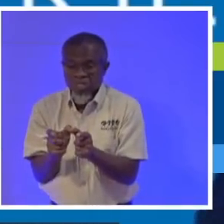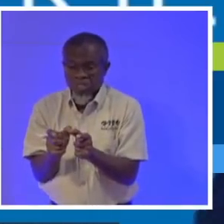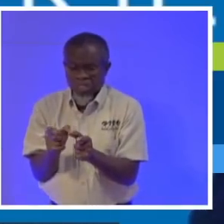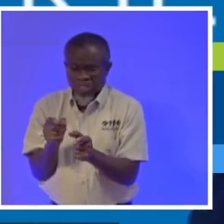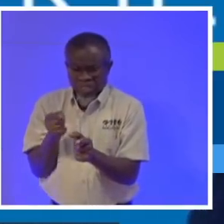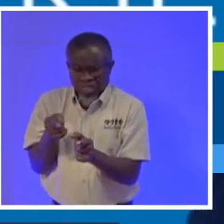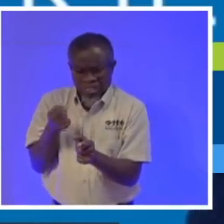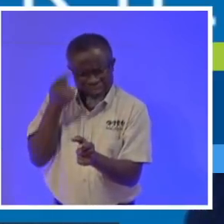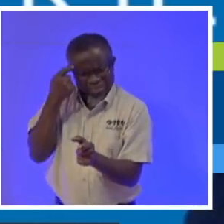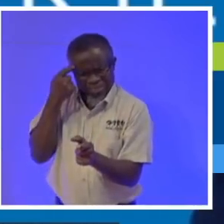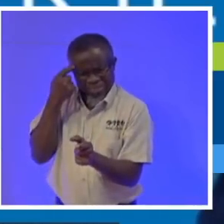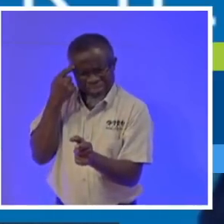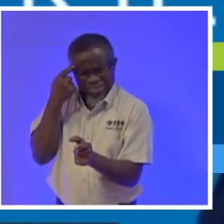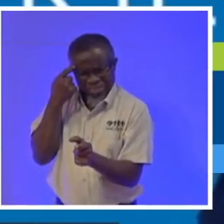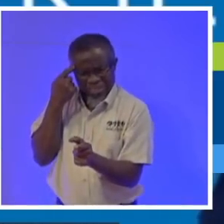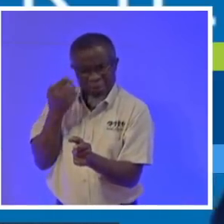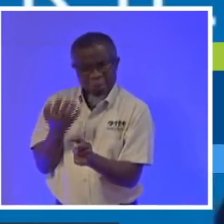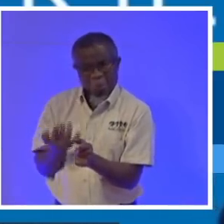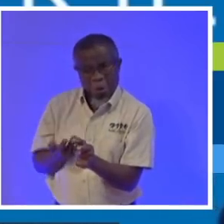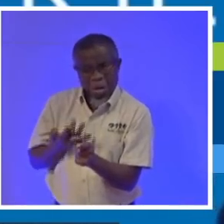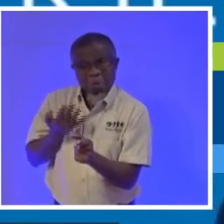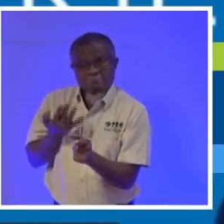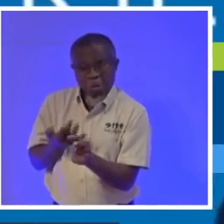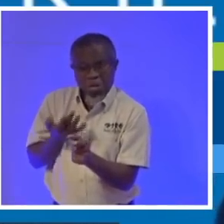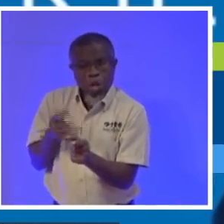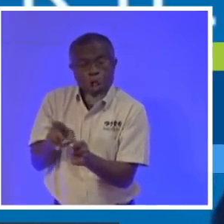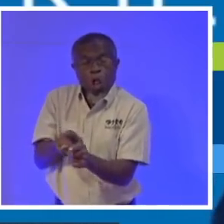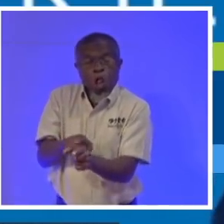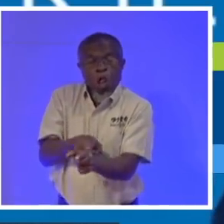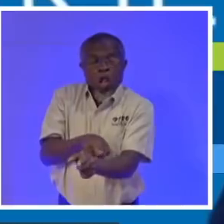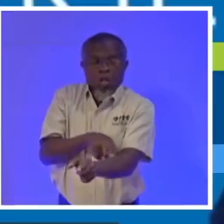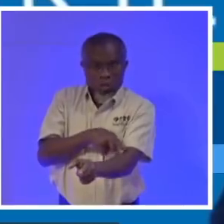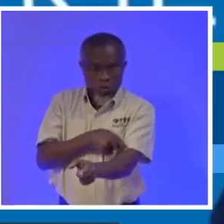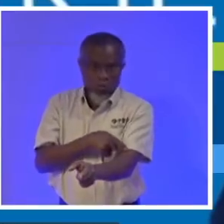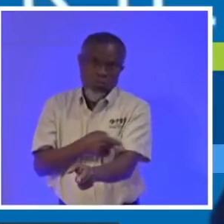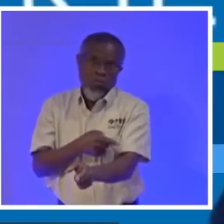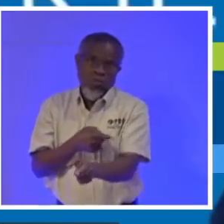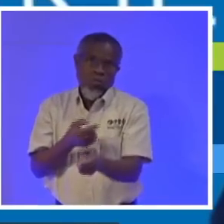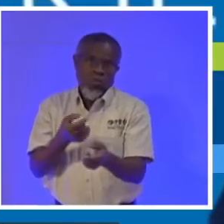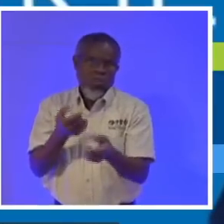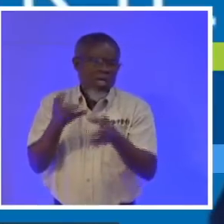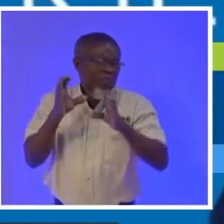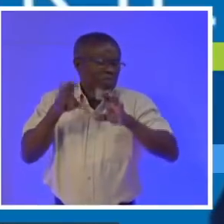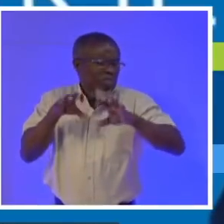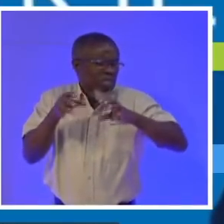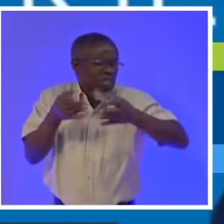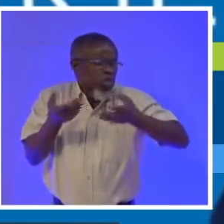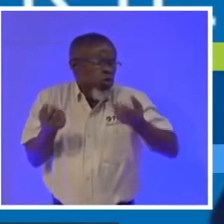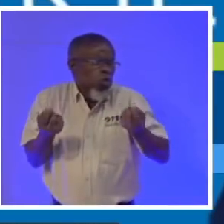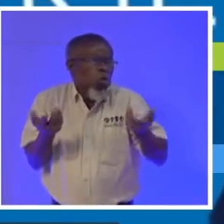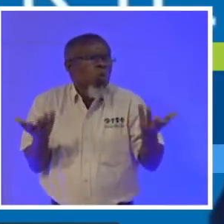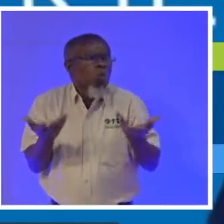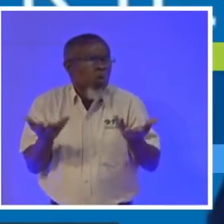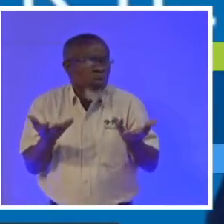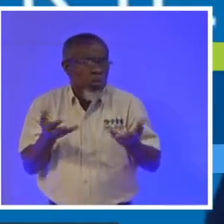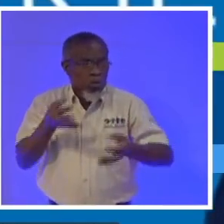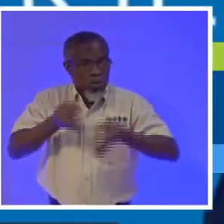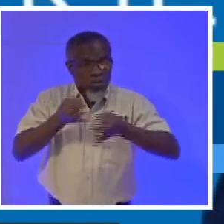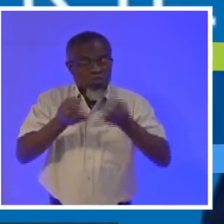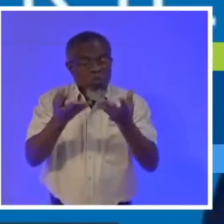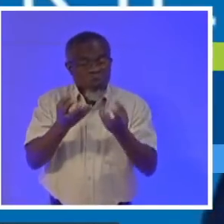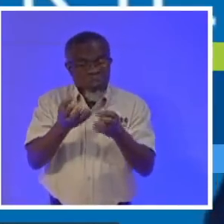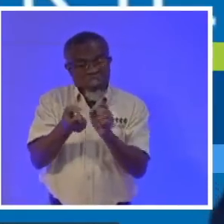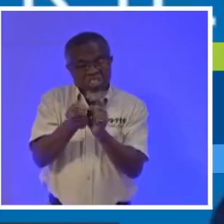long to be released. Can anything be done to get that period, a